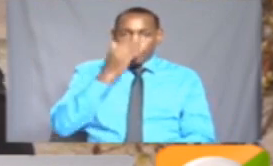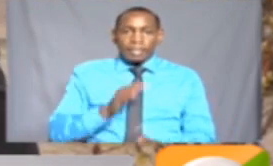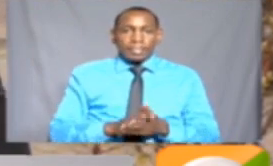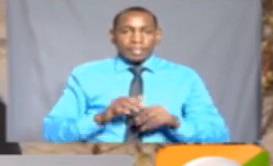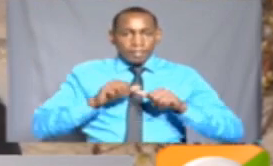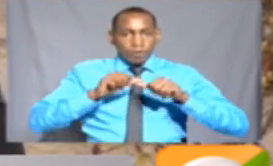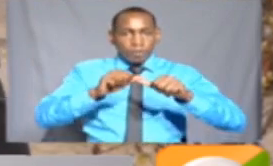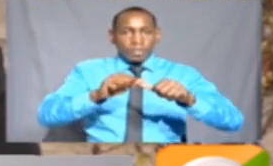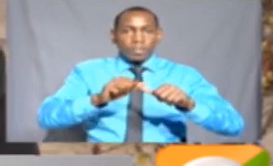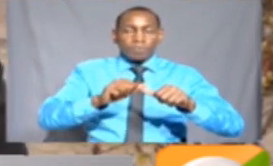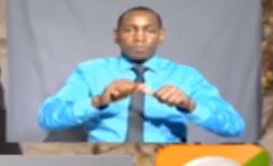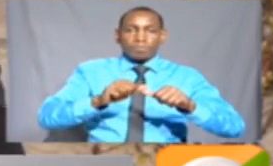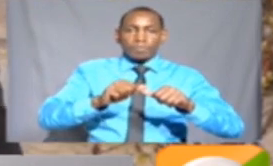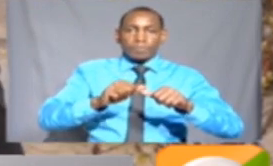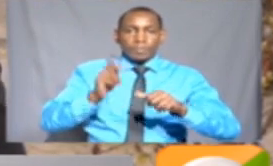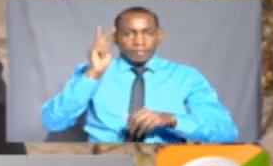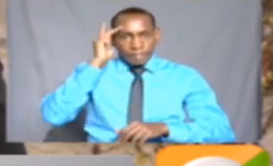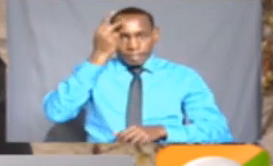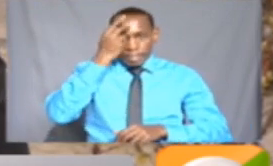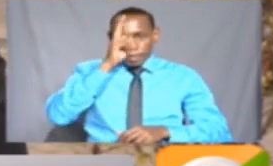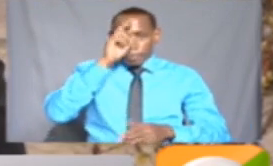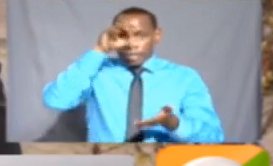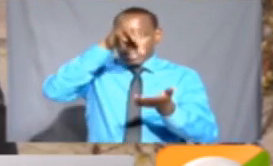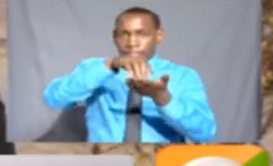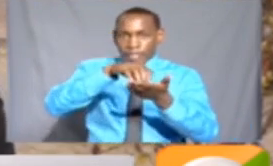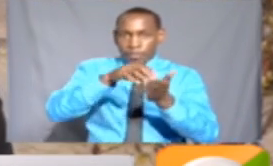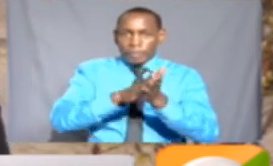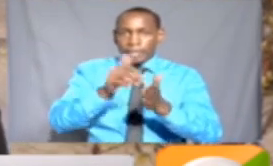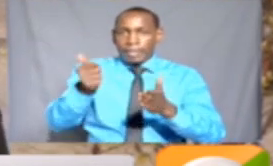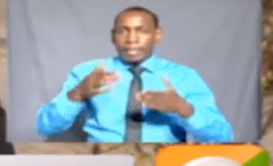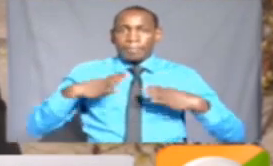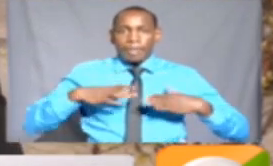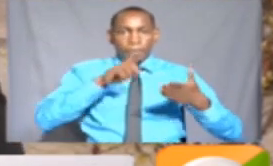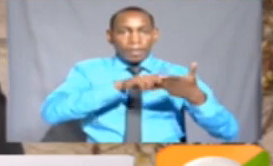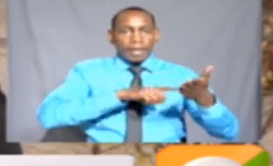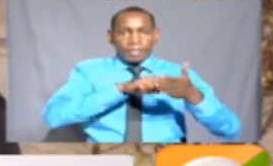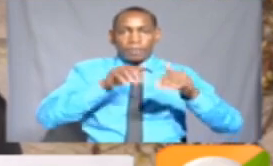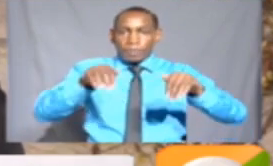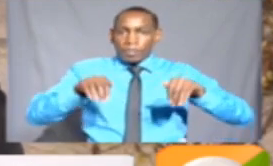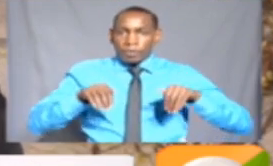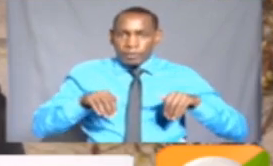for Kidero and co-accused in police custody as they await the fate on